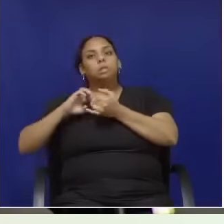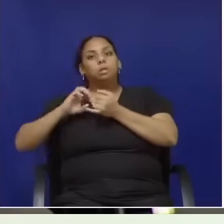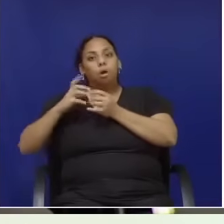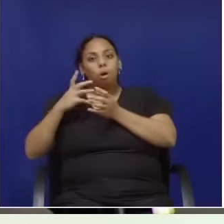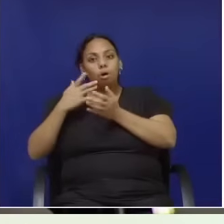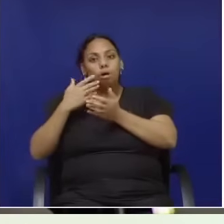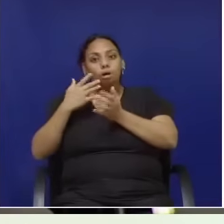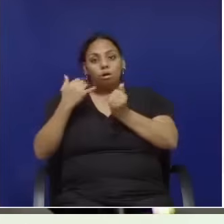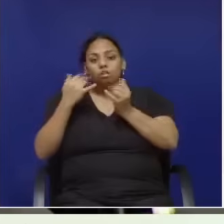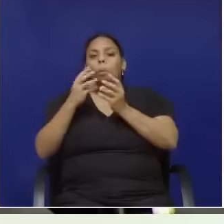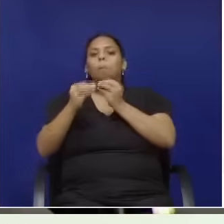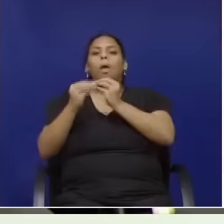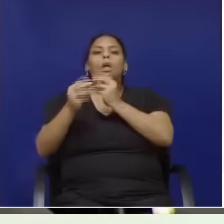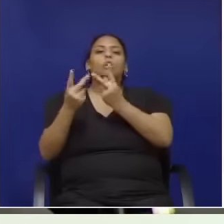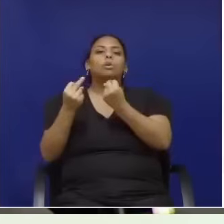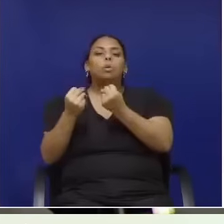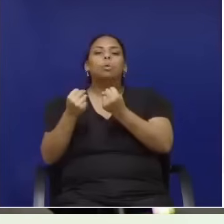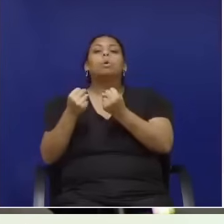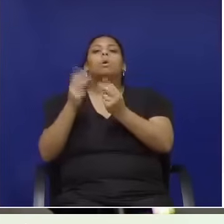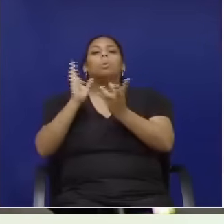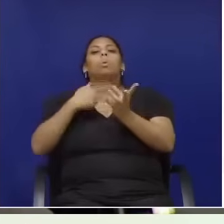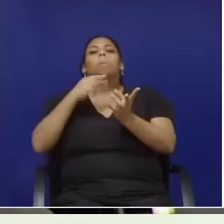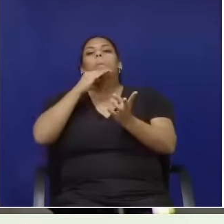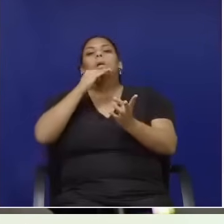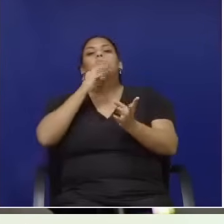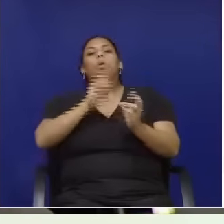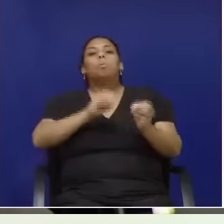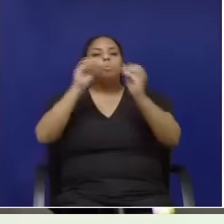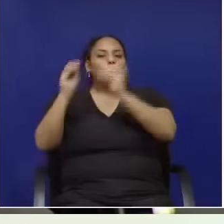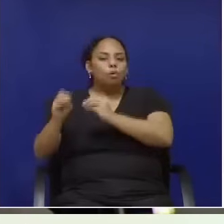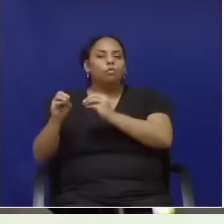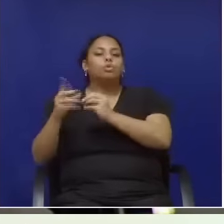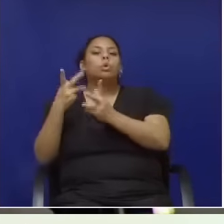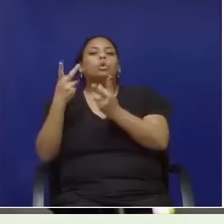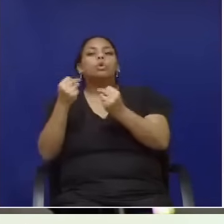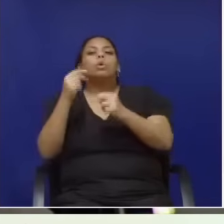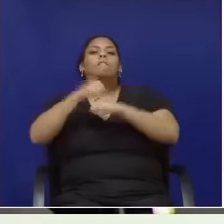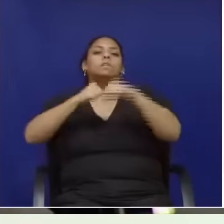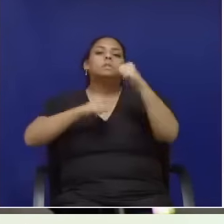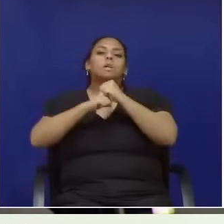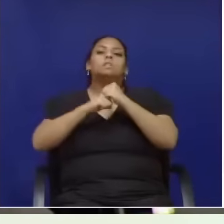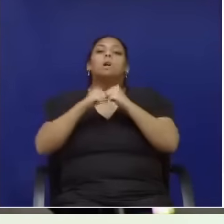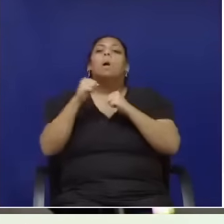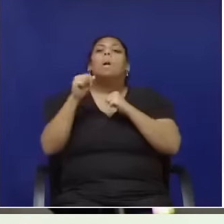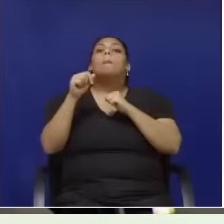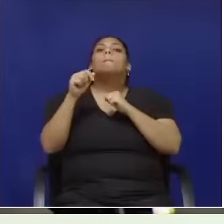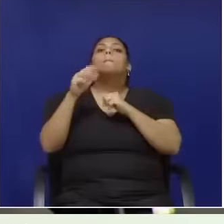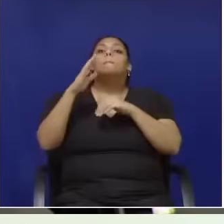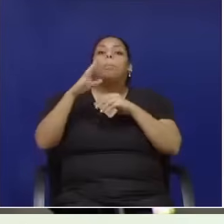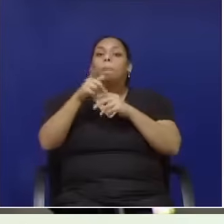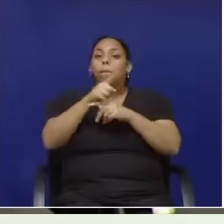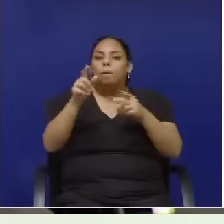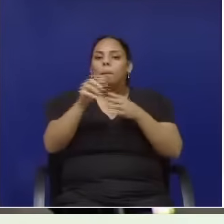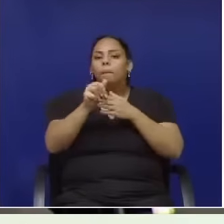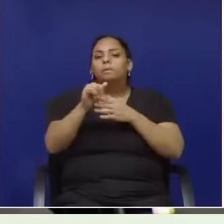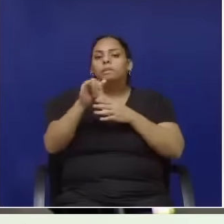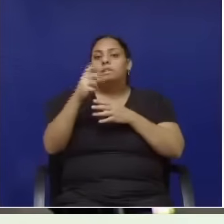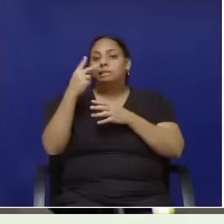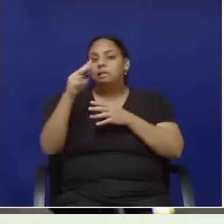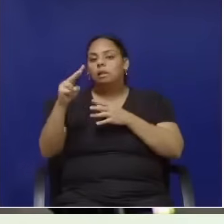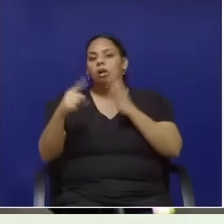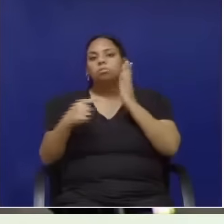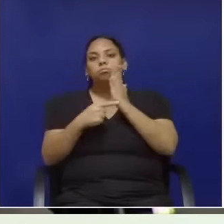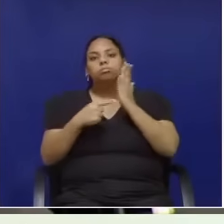us to move beyond even physical infrastructure. Members might be aware of the digital ID system that we